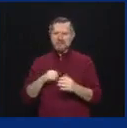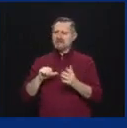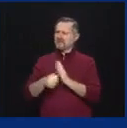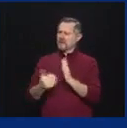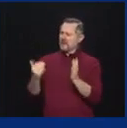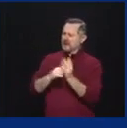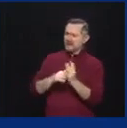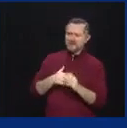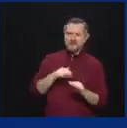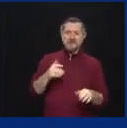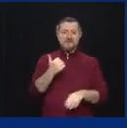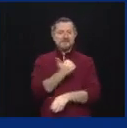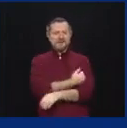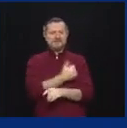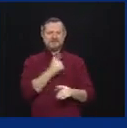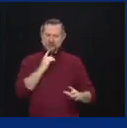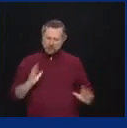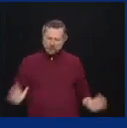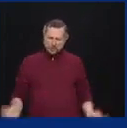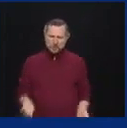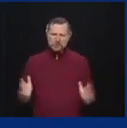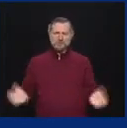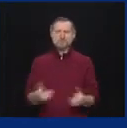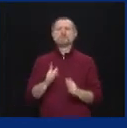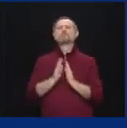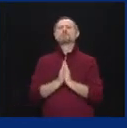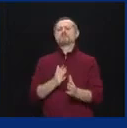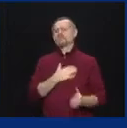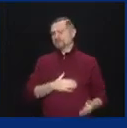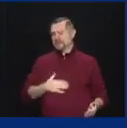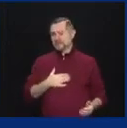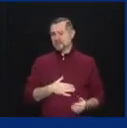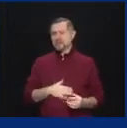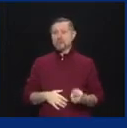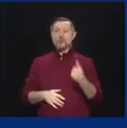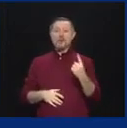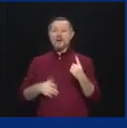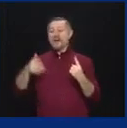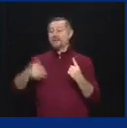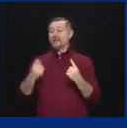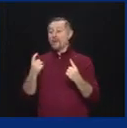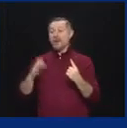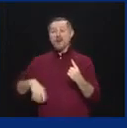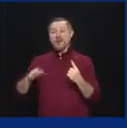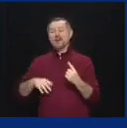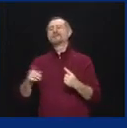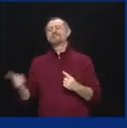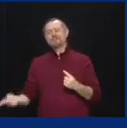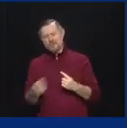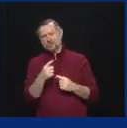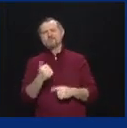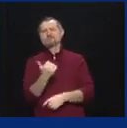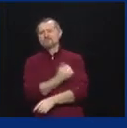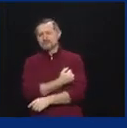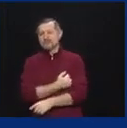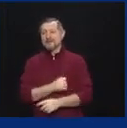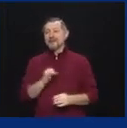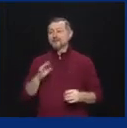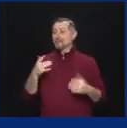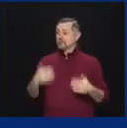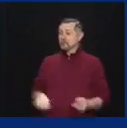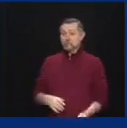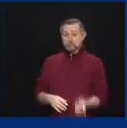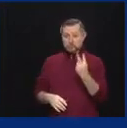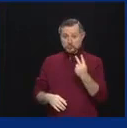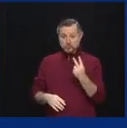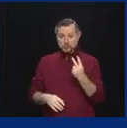vaccinations. Get that second dose if you've only had one. If you've had 2 doses, you still have time today to go out